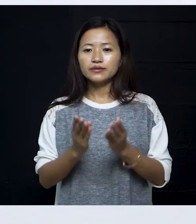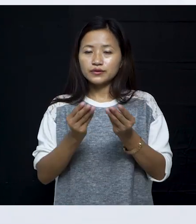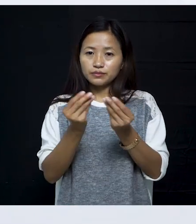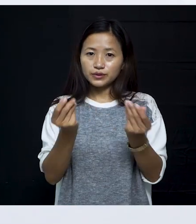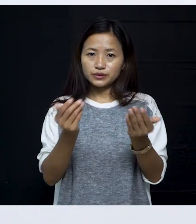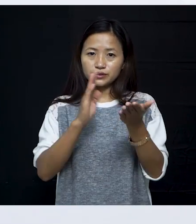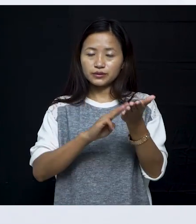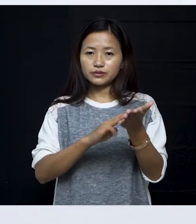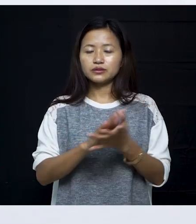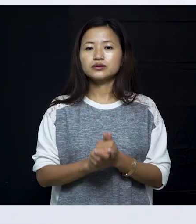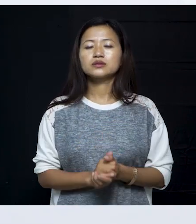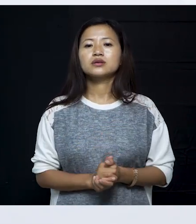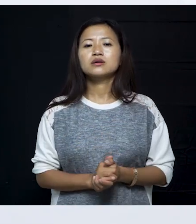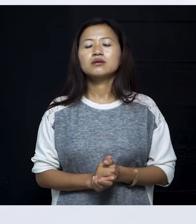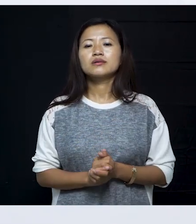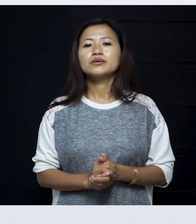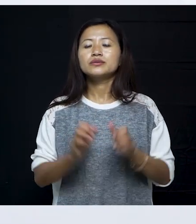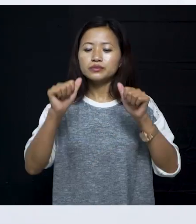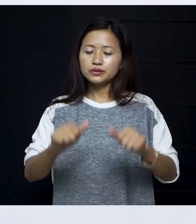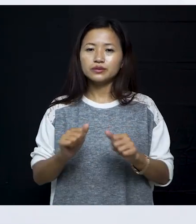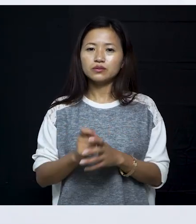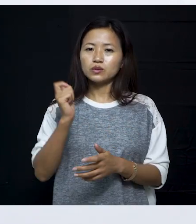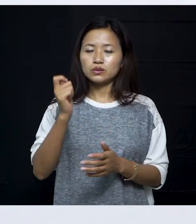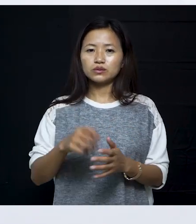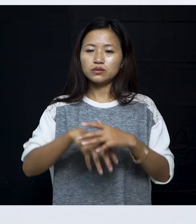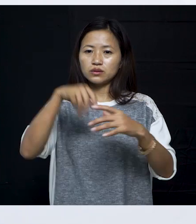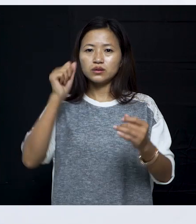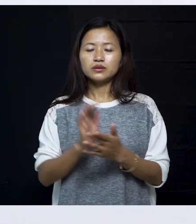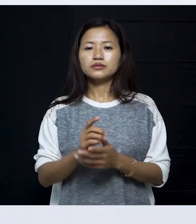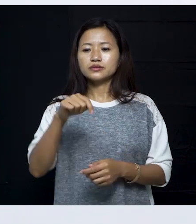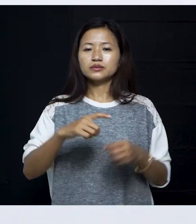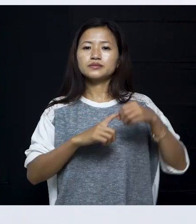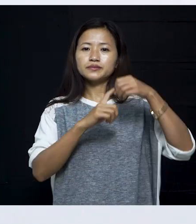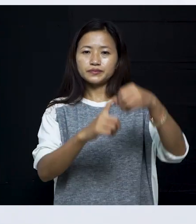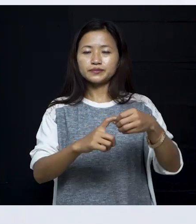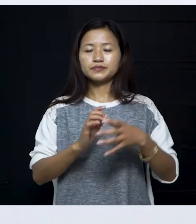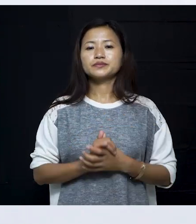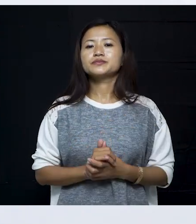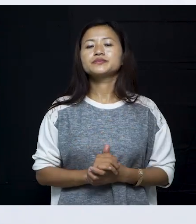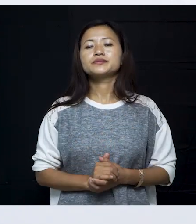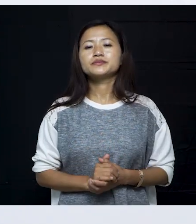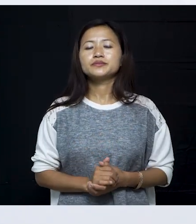materials, so I'm sure you would be able to work out this question. Now,